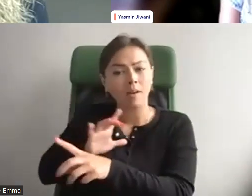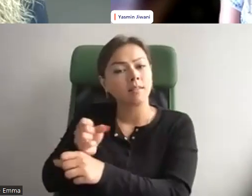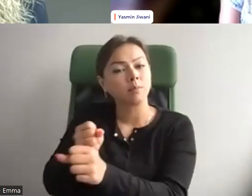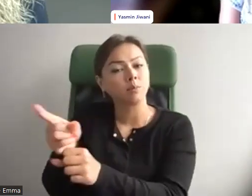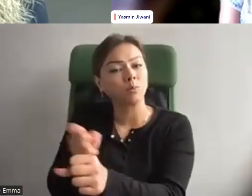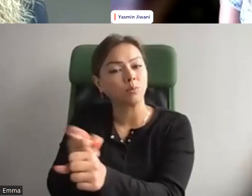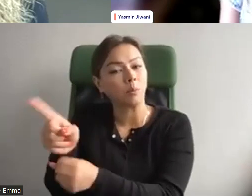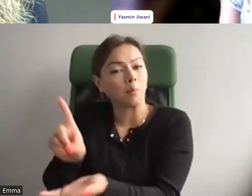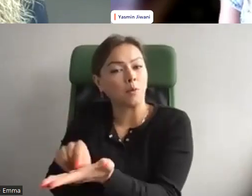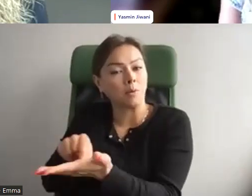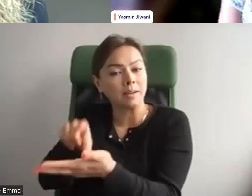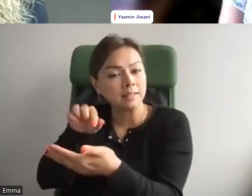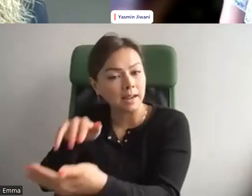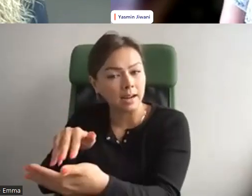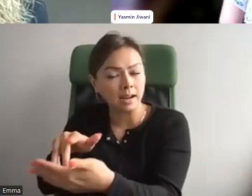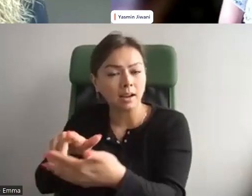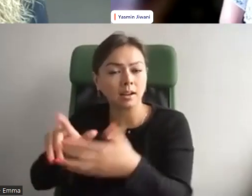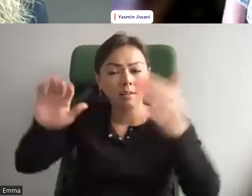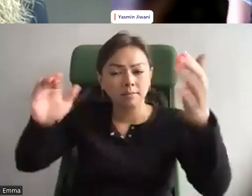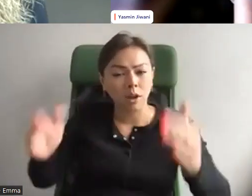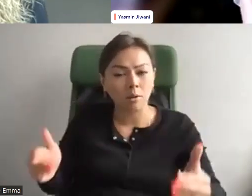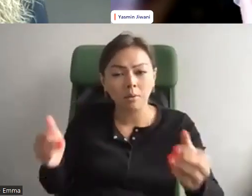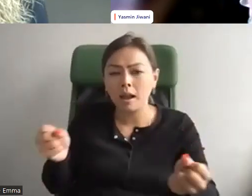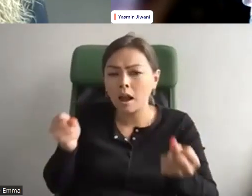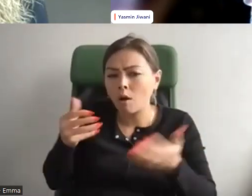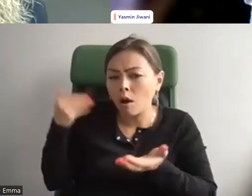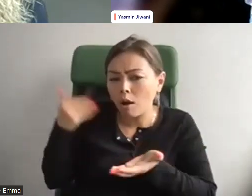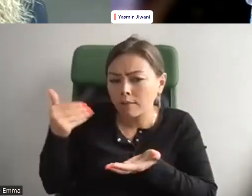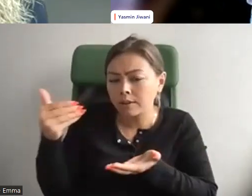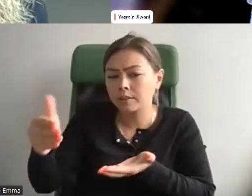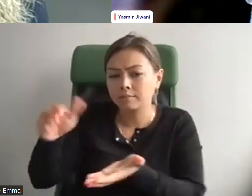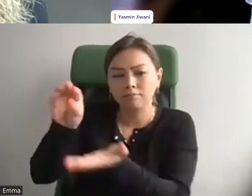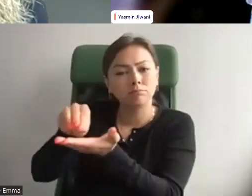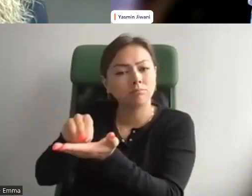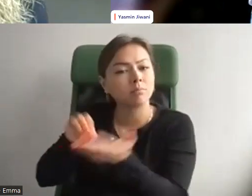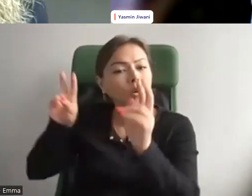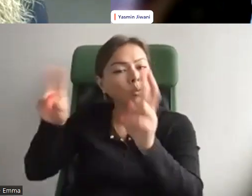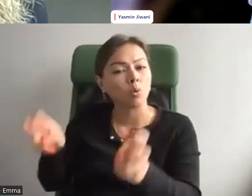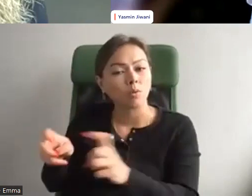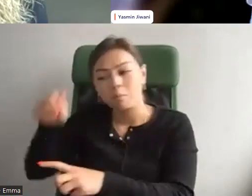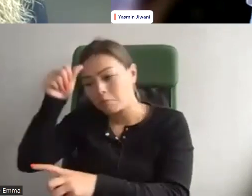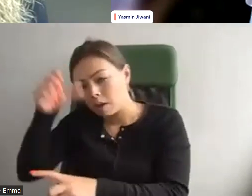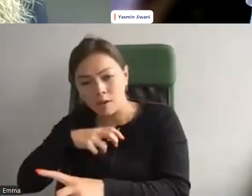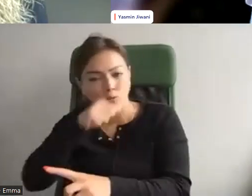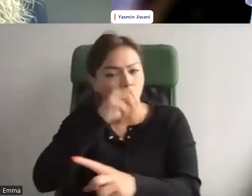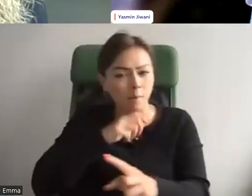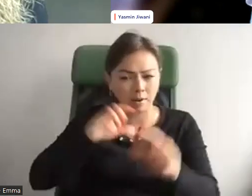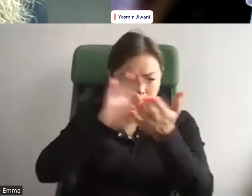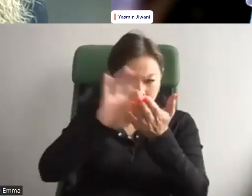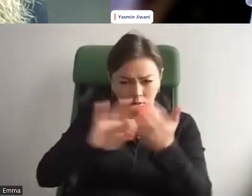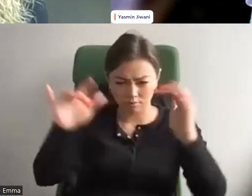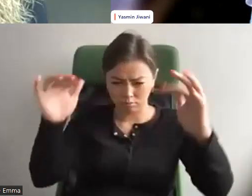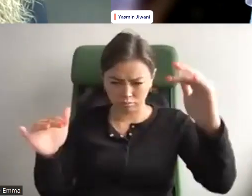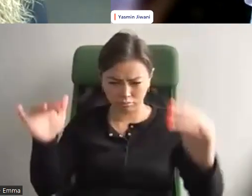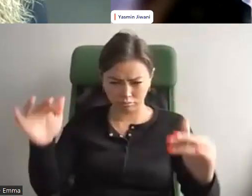how often women versus men were quoted in daily papers across the country. And we ended up, when we looked at the data at the